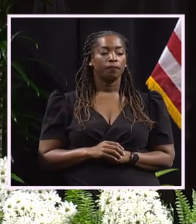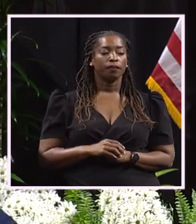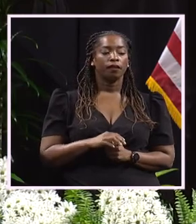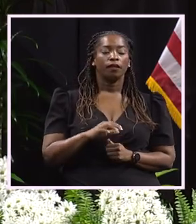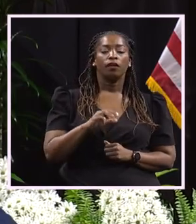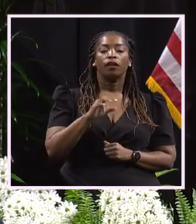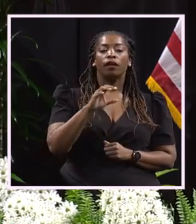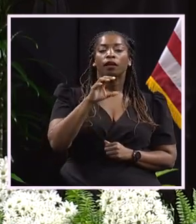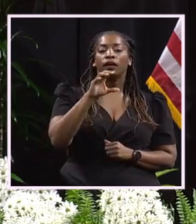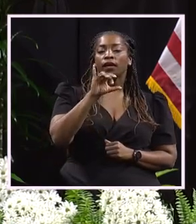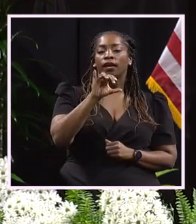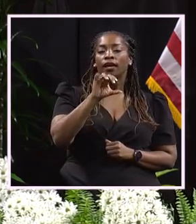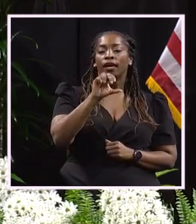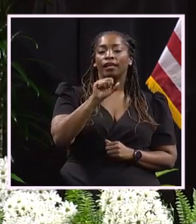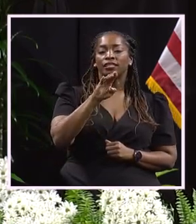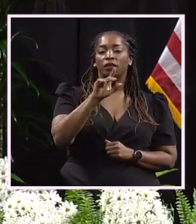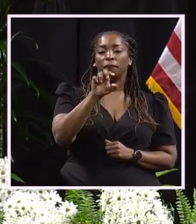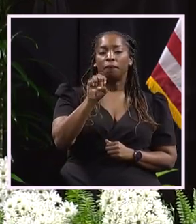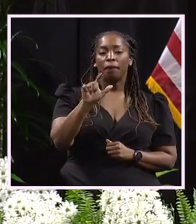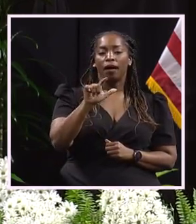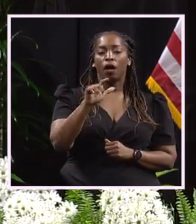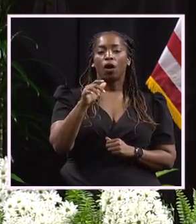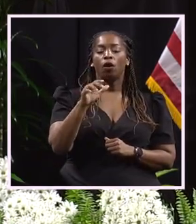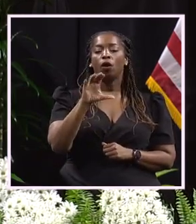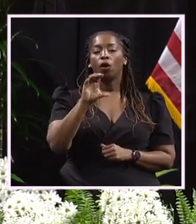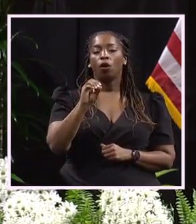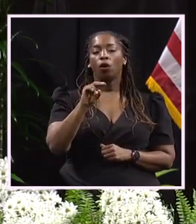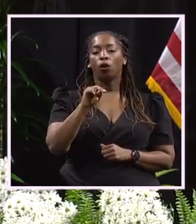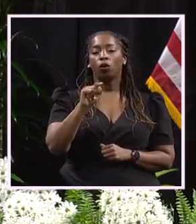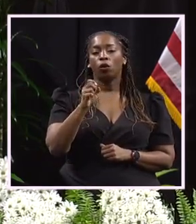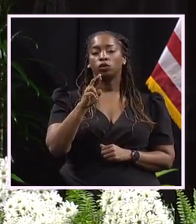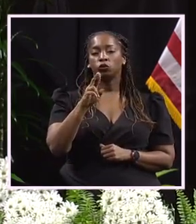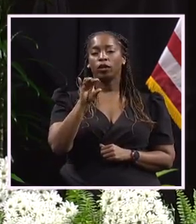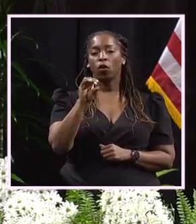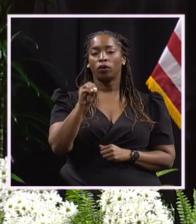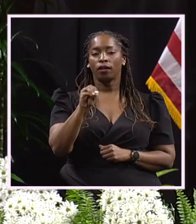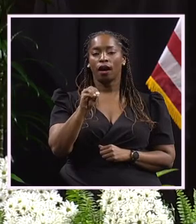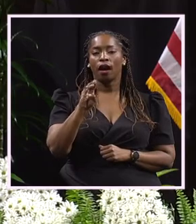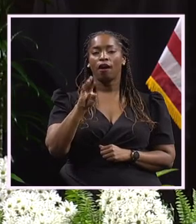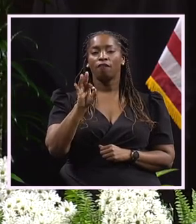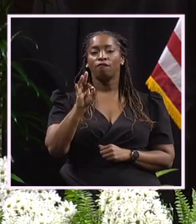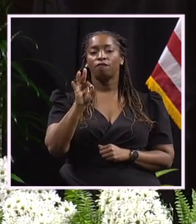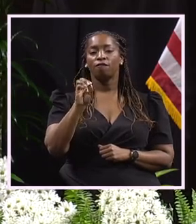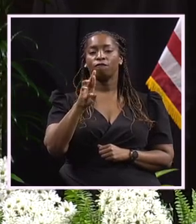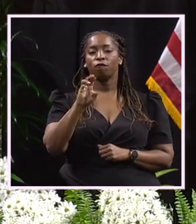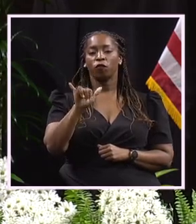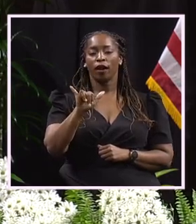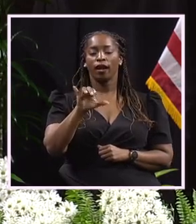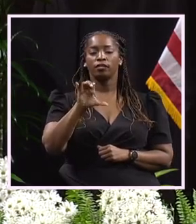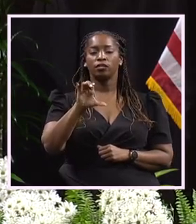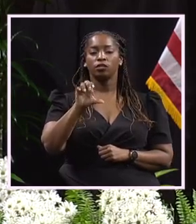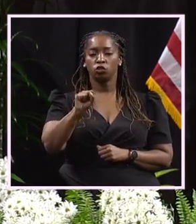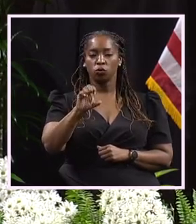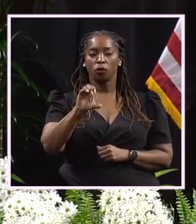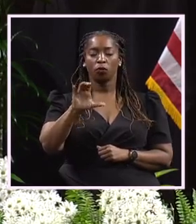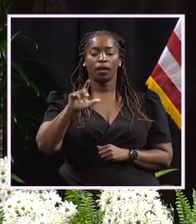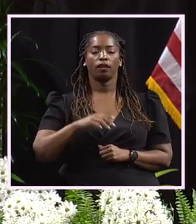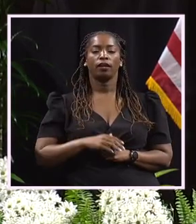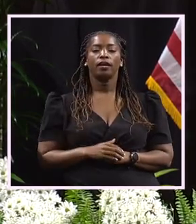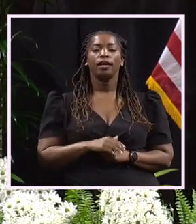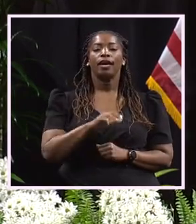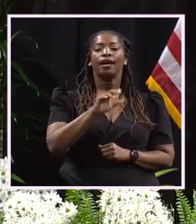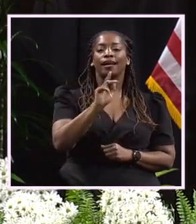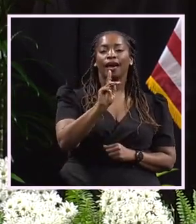Isabel Catriona Cray, summa cum laude. Kyle Anton